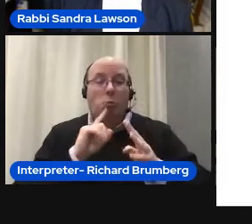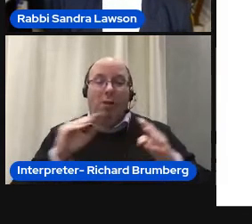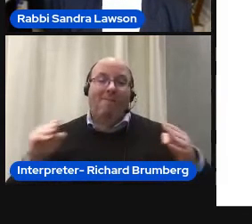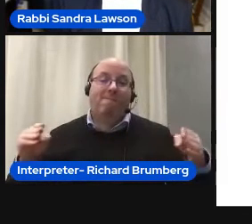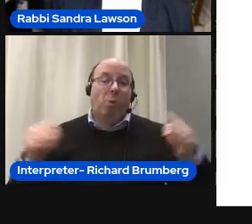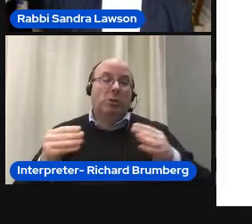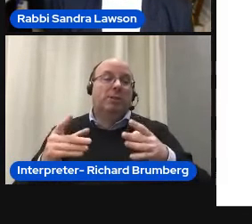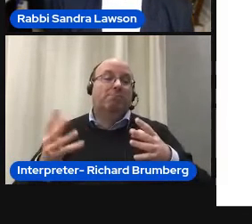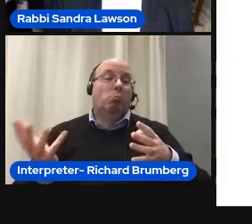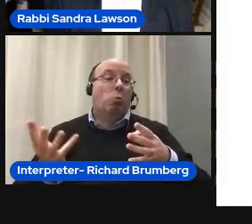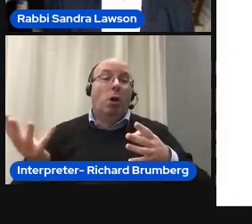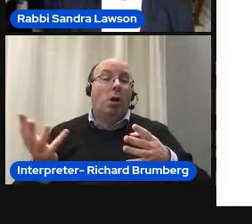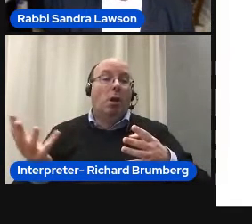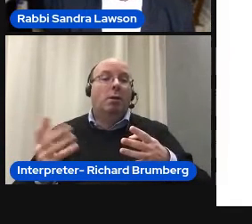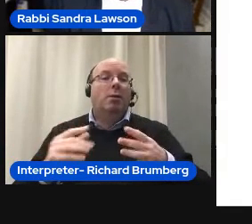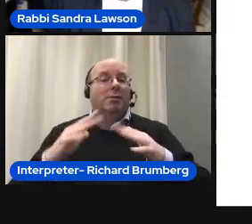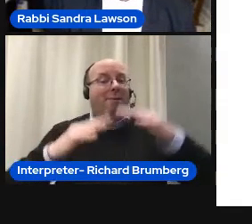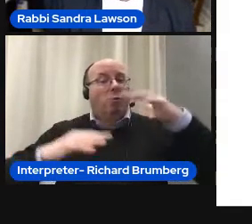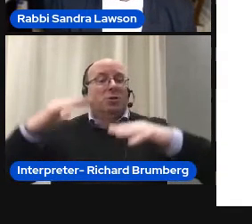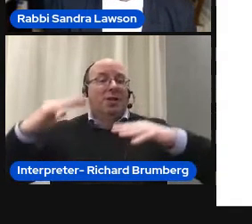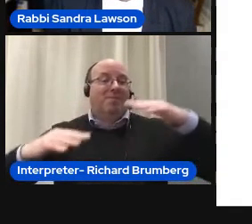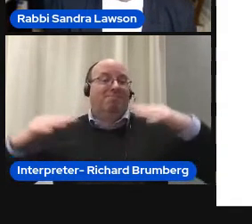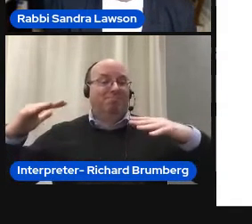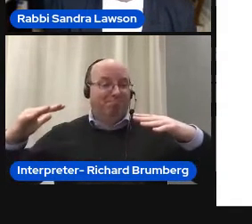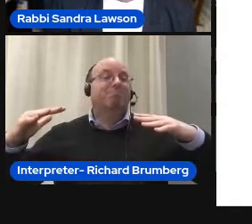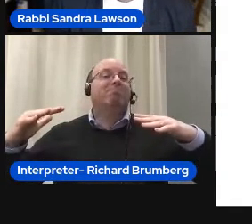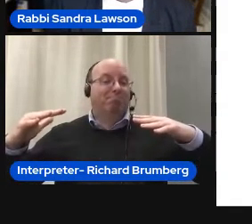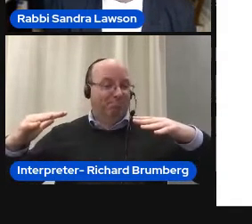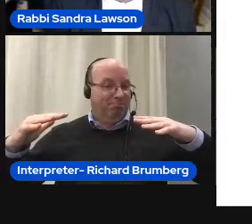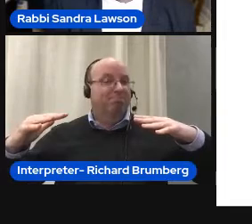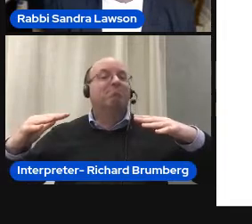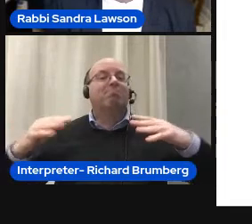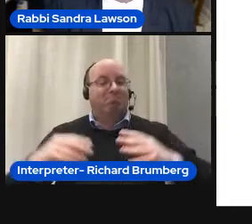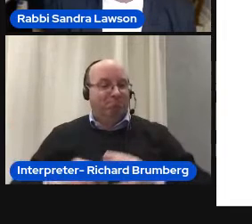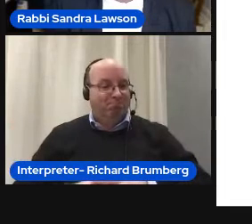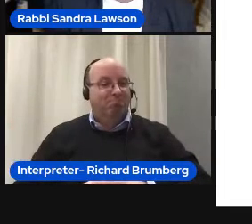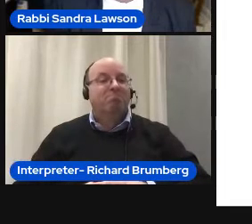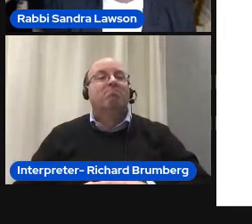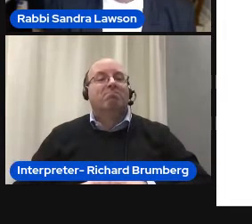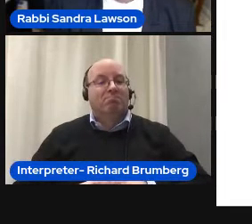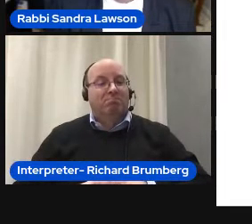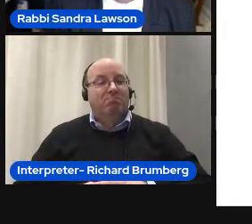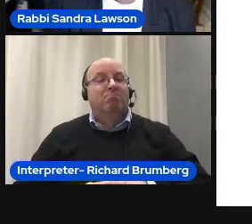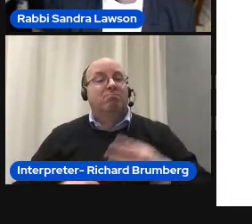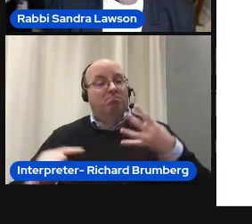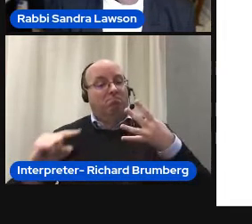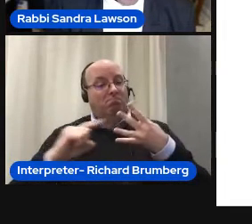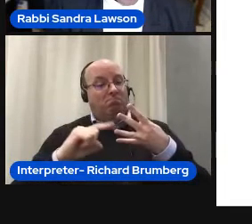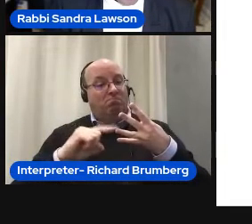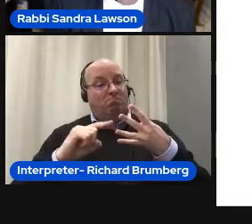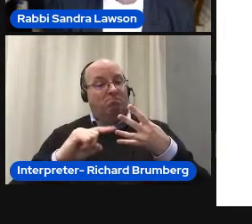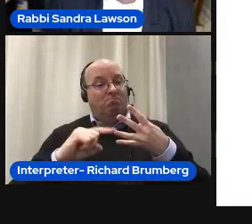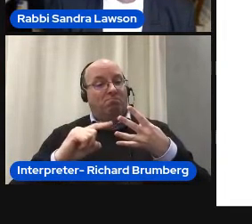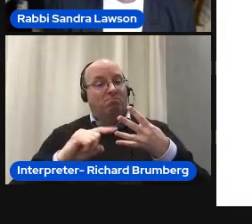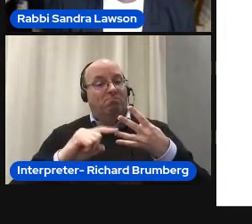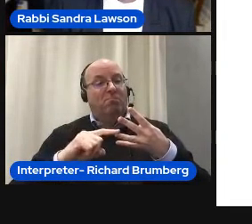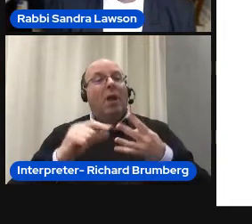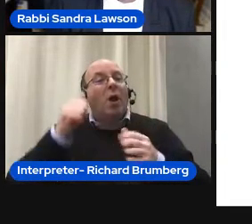focused on diversity. And what's interesting, you and I were, when we were talking